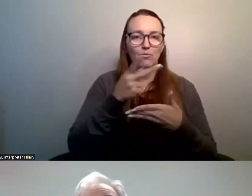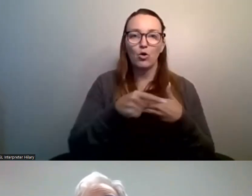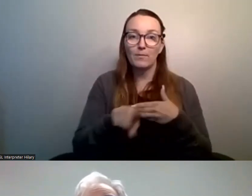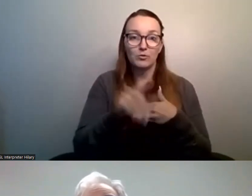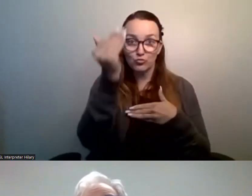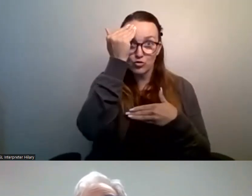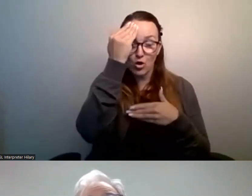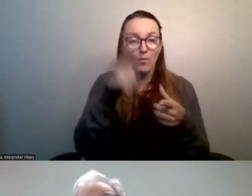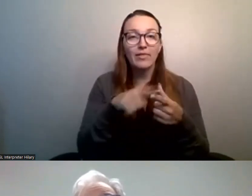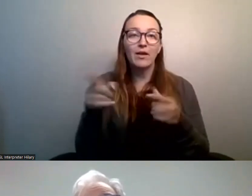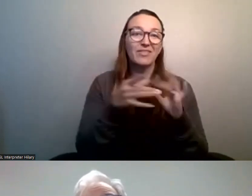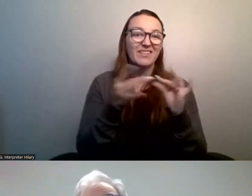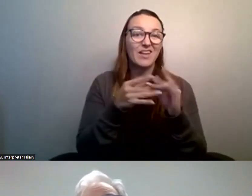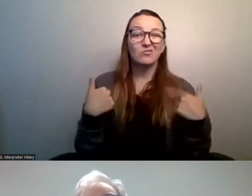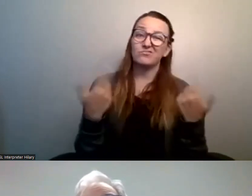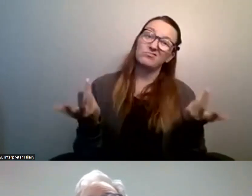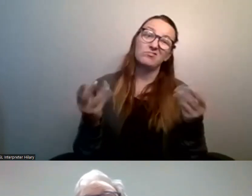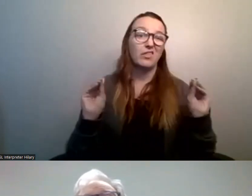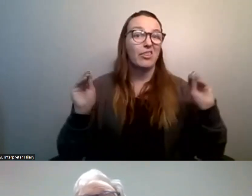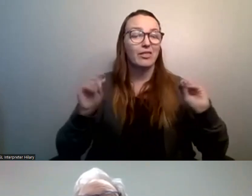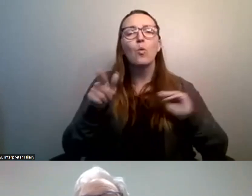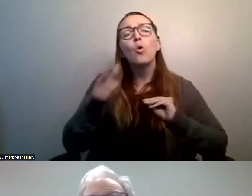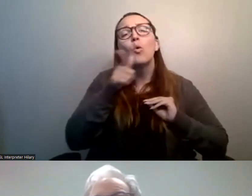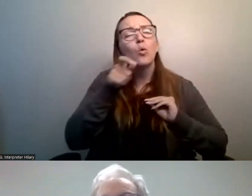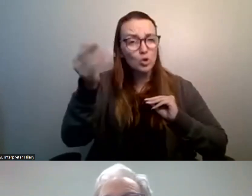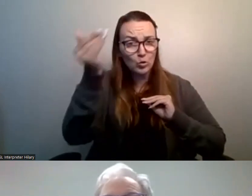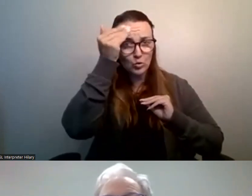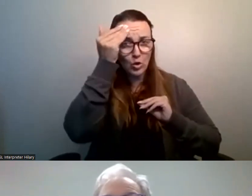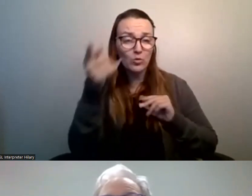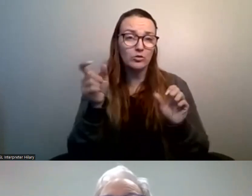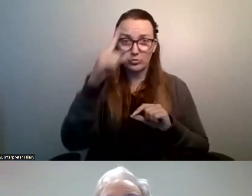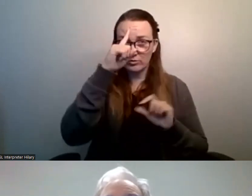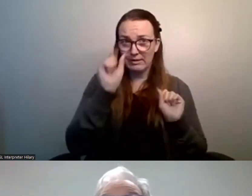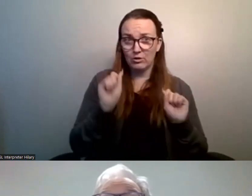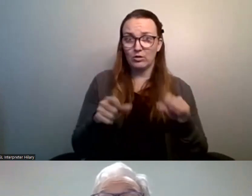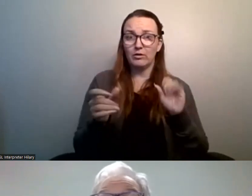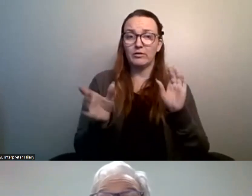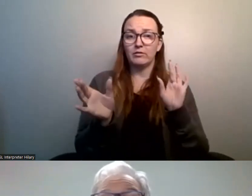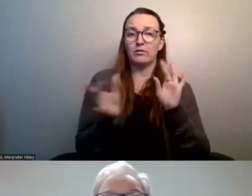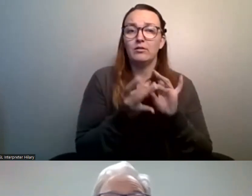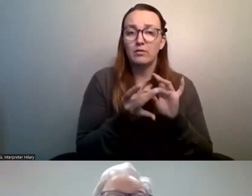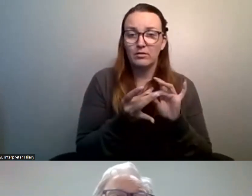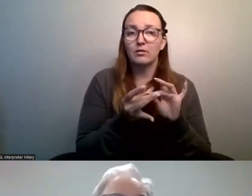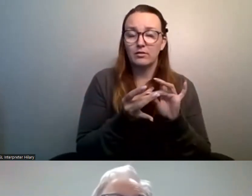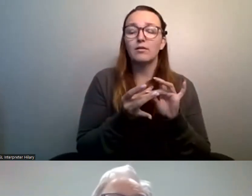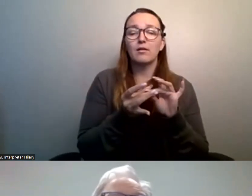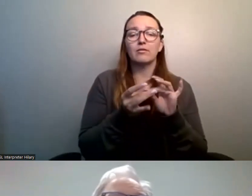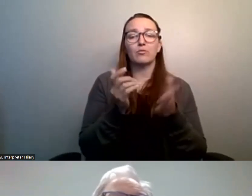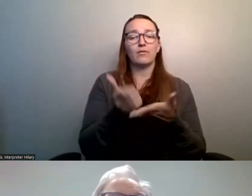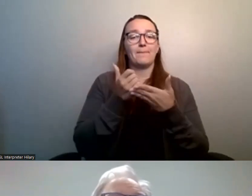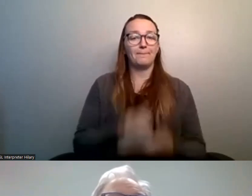then when they say, well, we don't have any, then say, well, who do you know that you might be able to connect me with to help me?